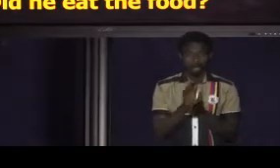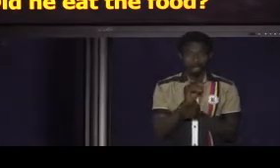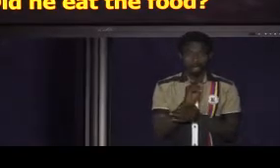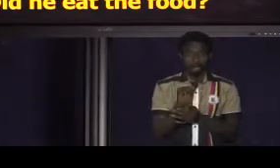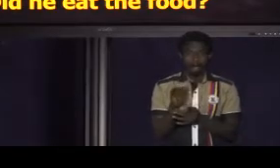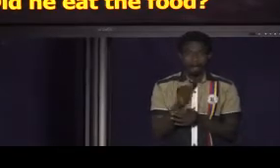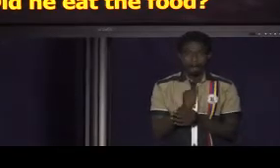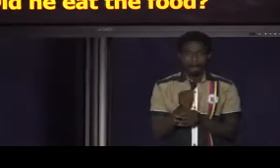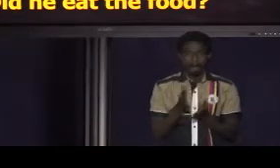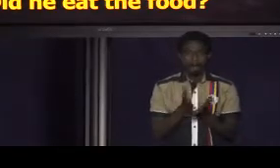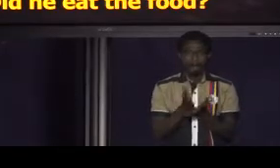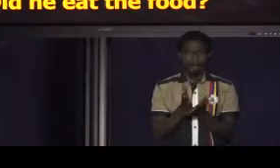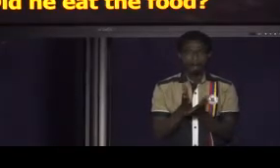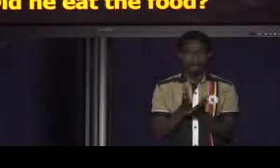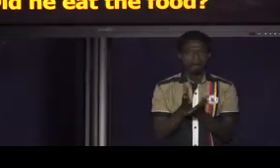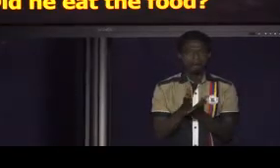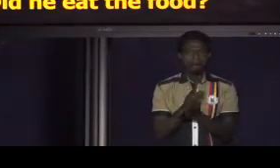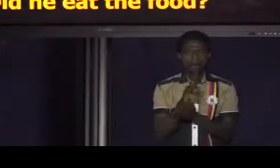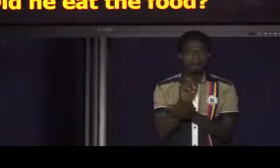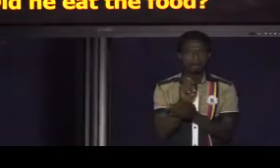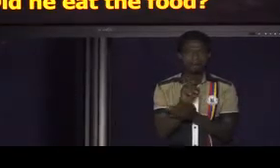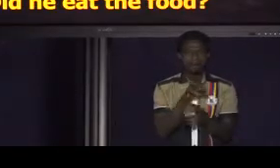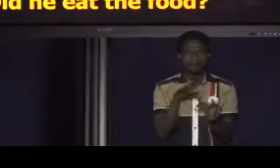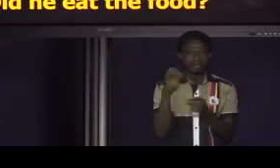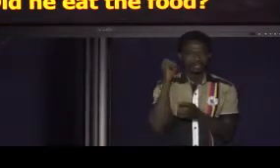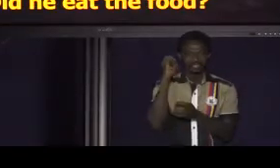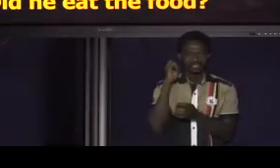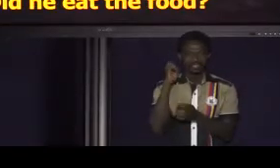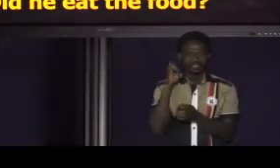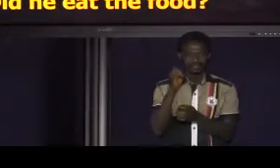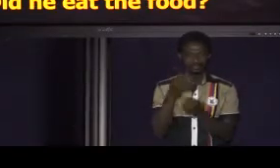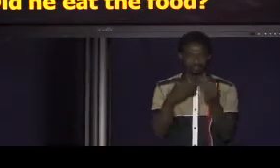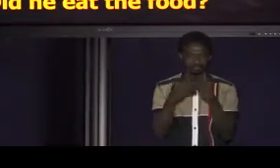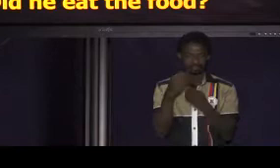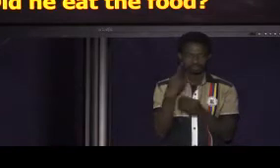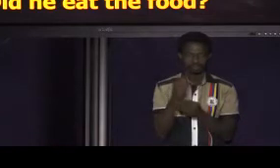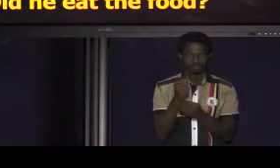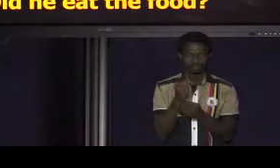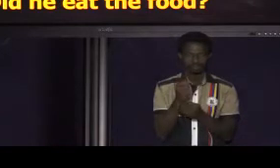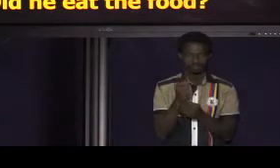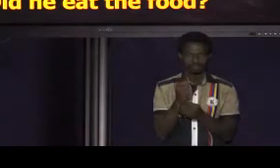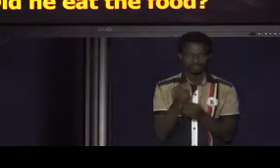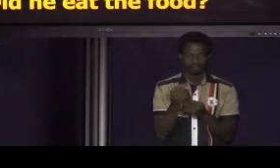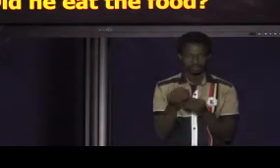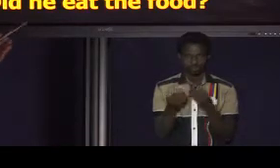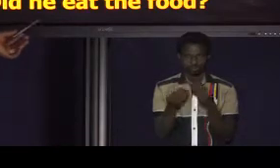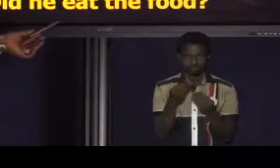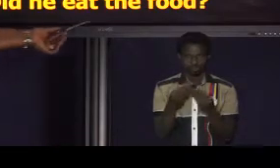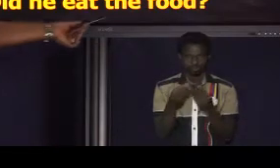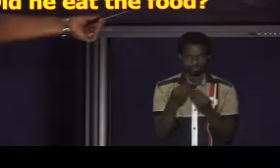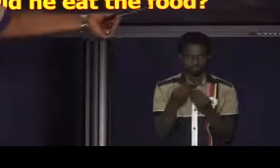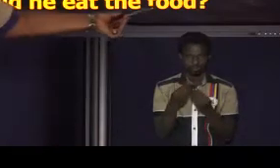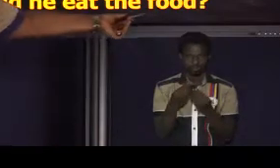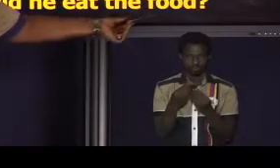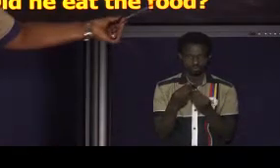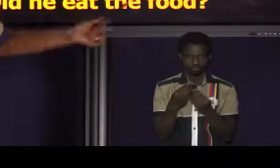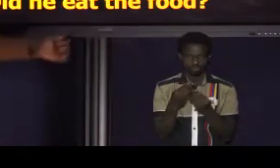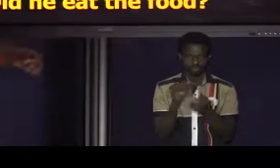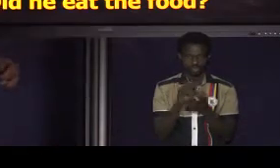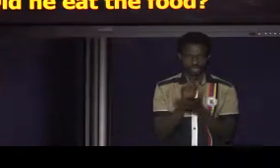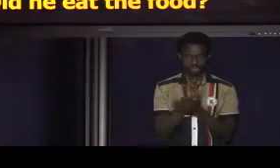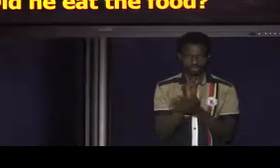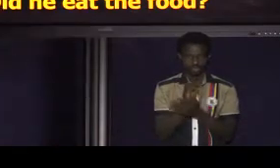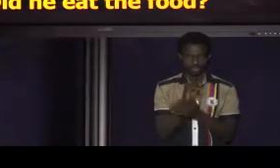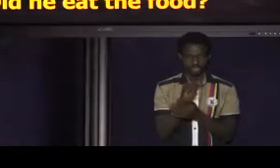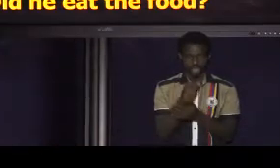question. Did he eat the food? Did he eat the food? That is another